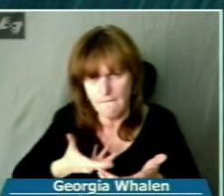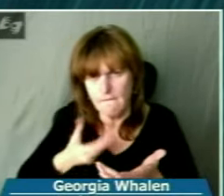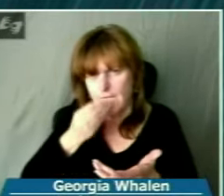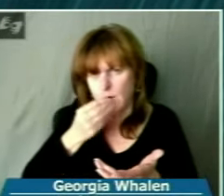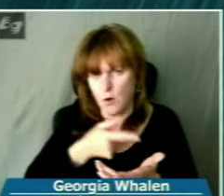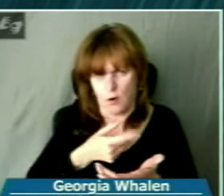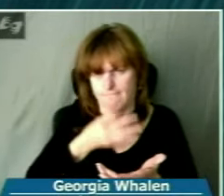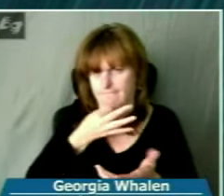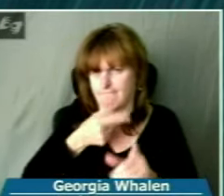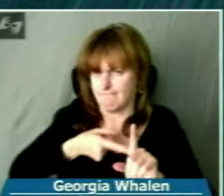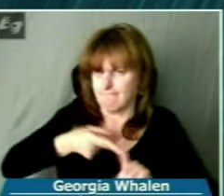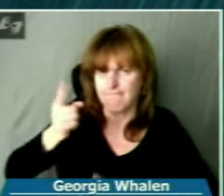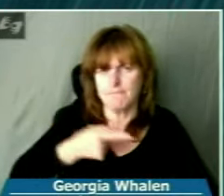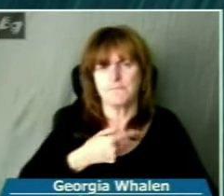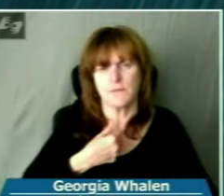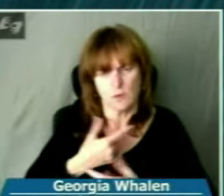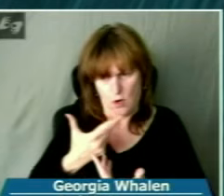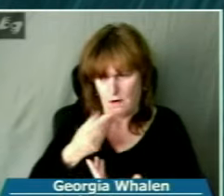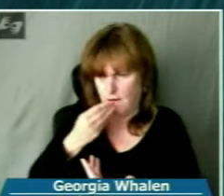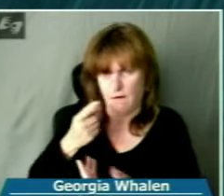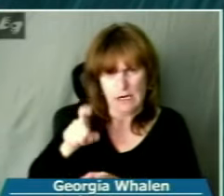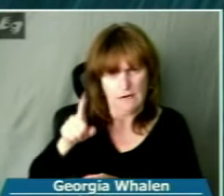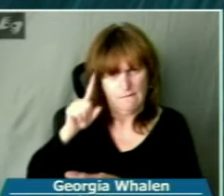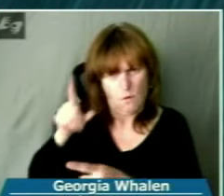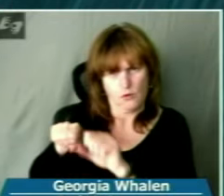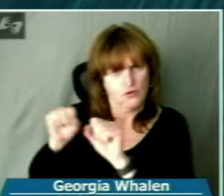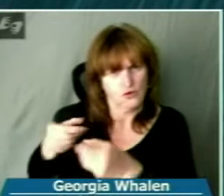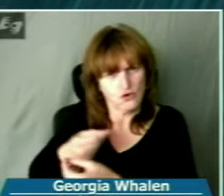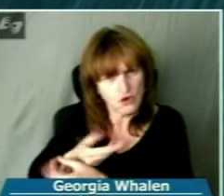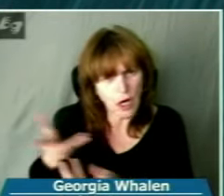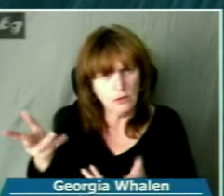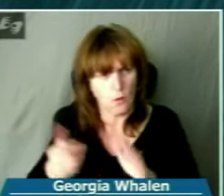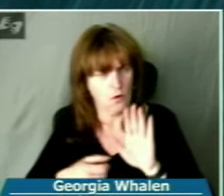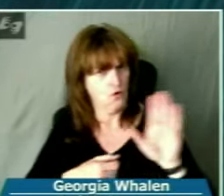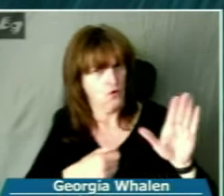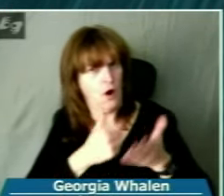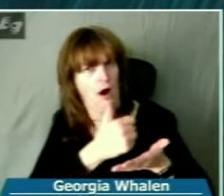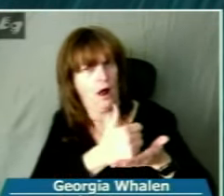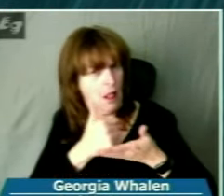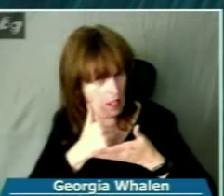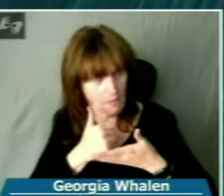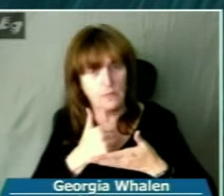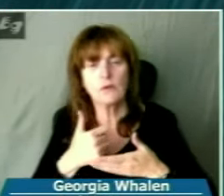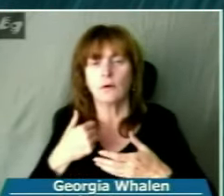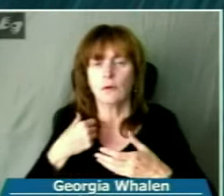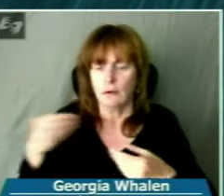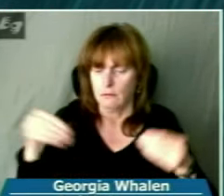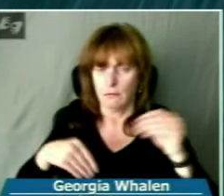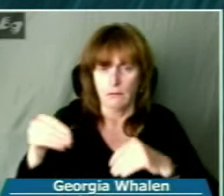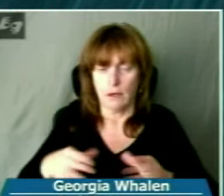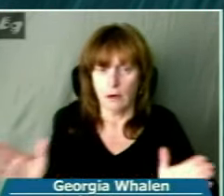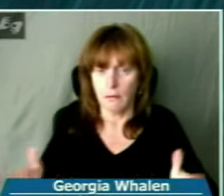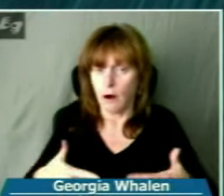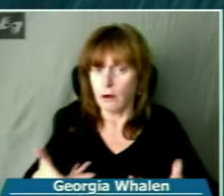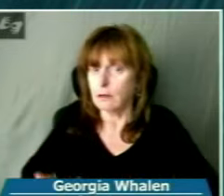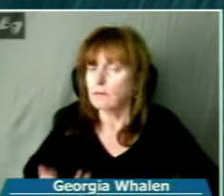great demand. So with Joanne, we've been able to do custom hampers out to folks throughout the